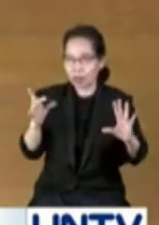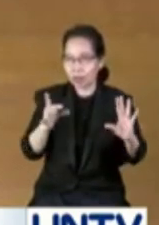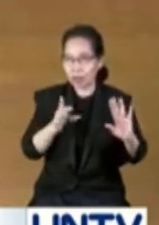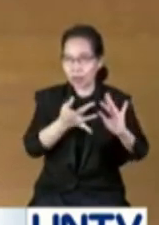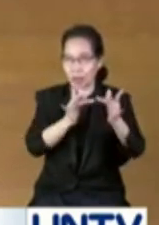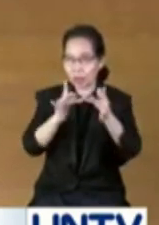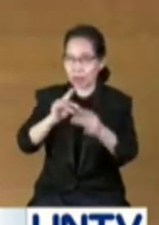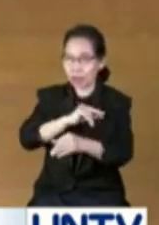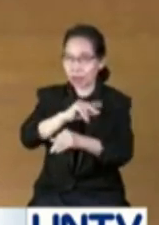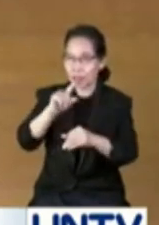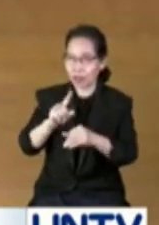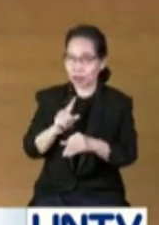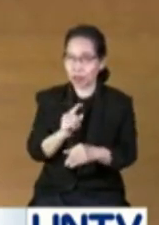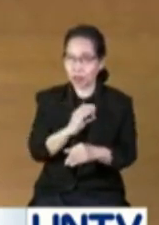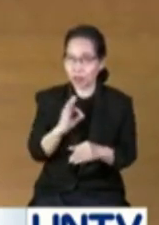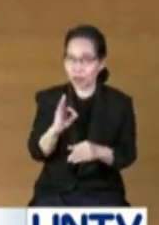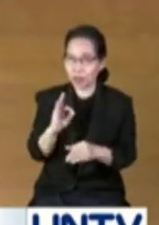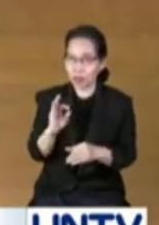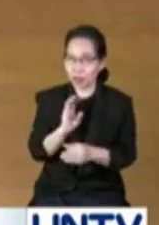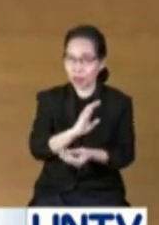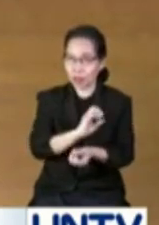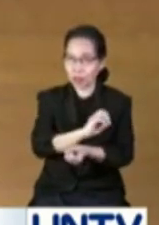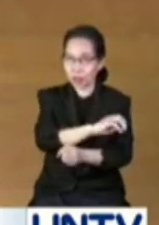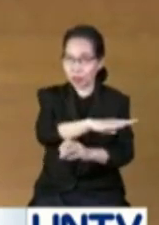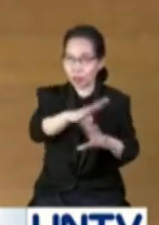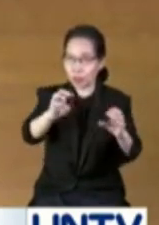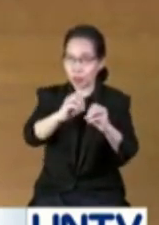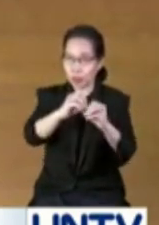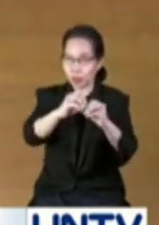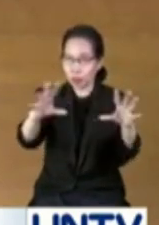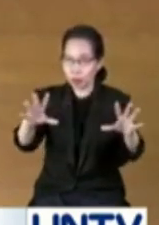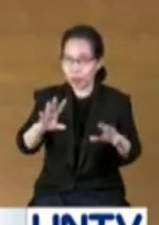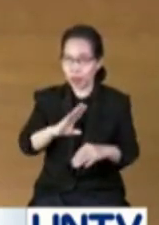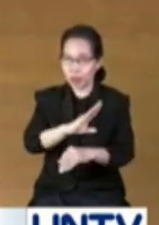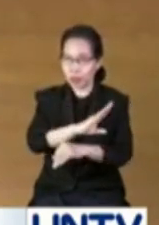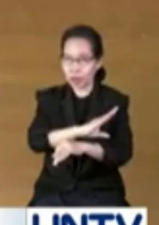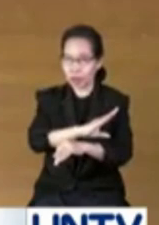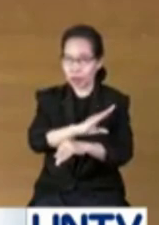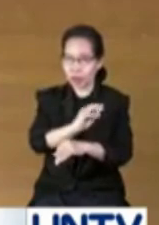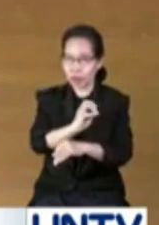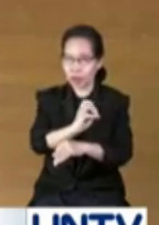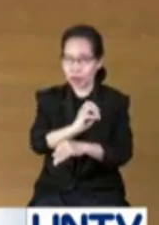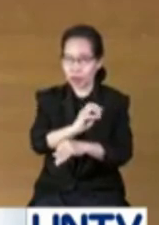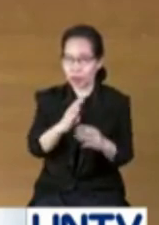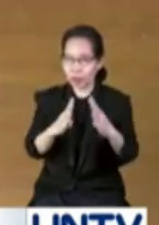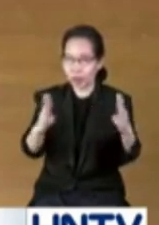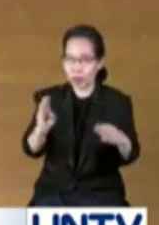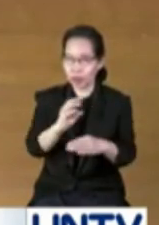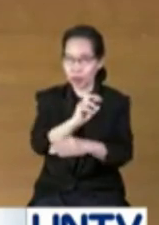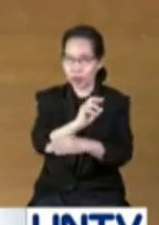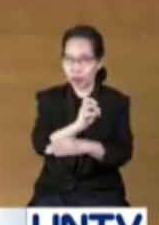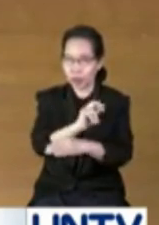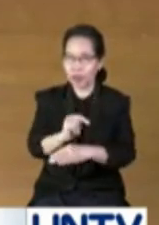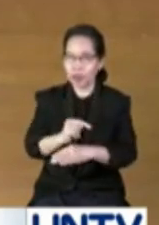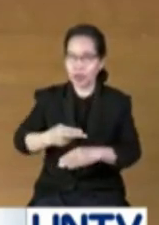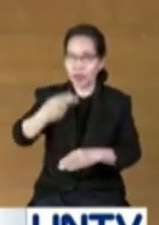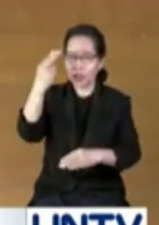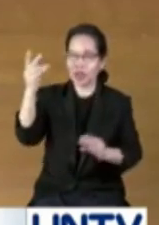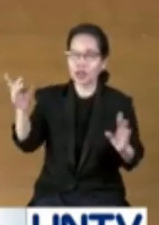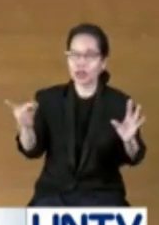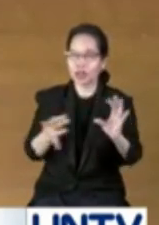fiber backbone and broadband ng masa projects will also deliver high connectivity and high-speed internet. We